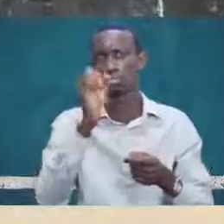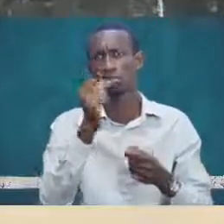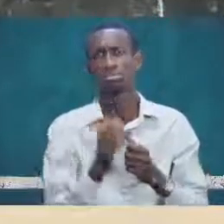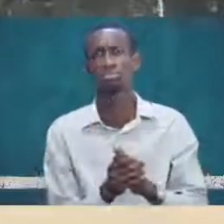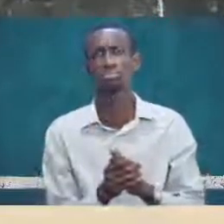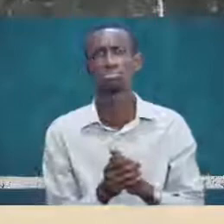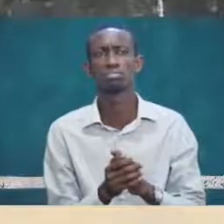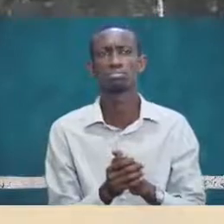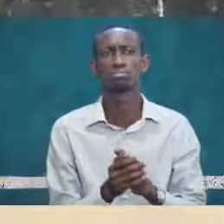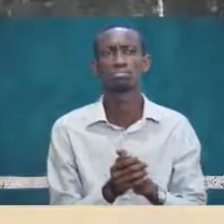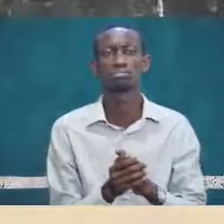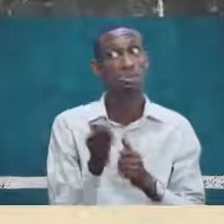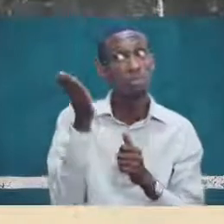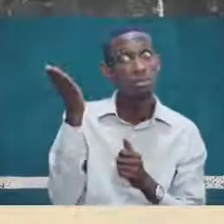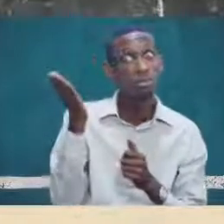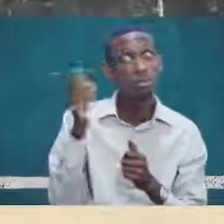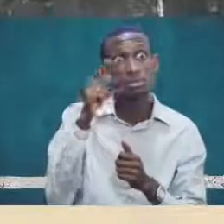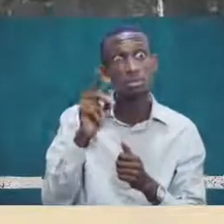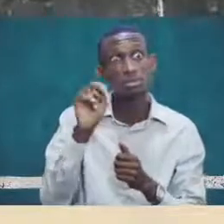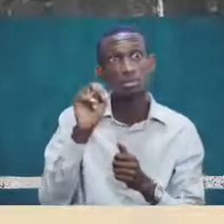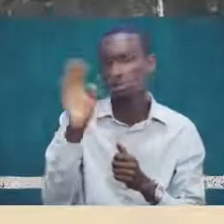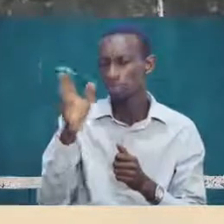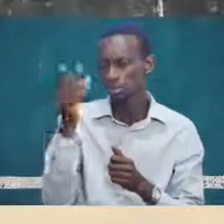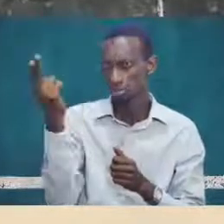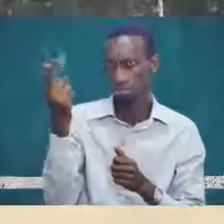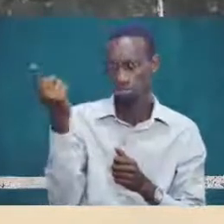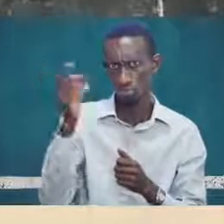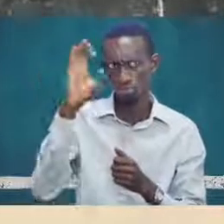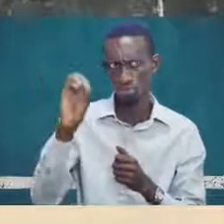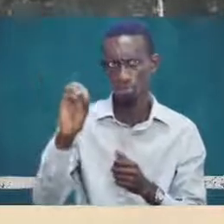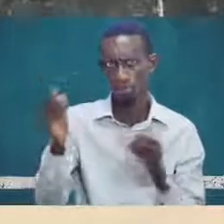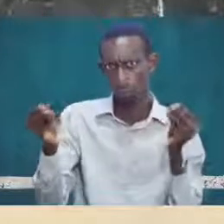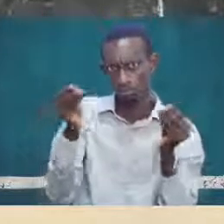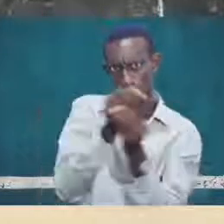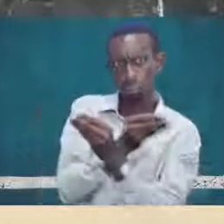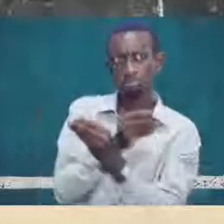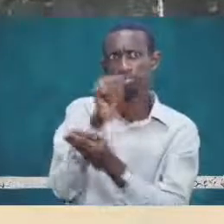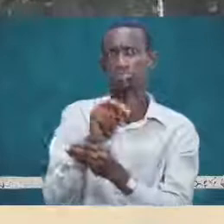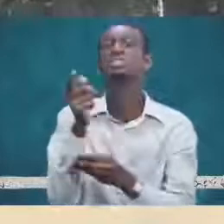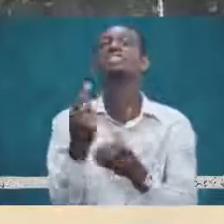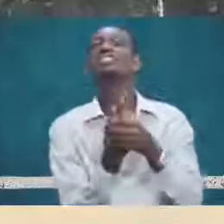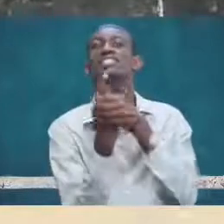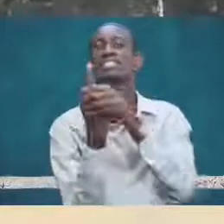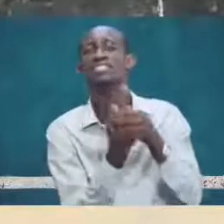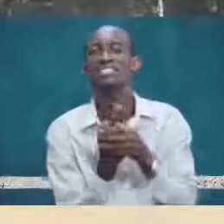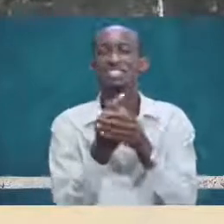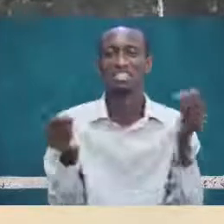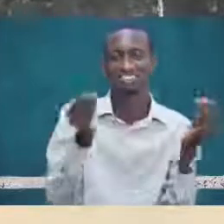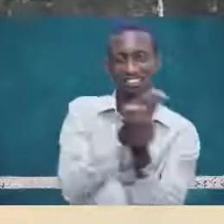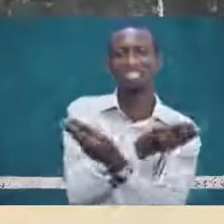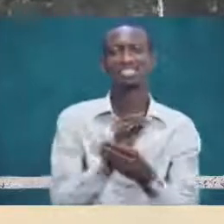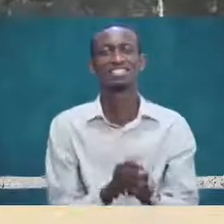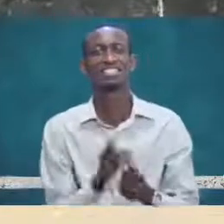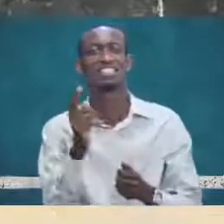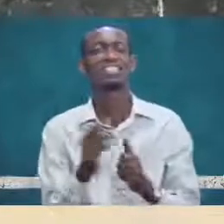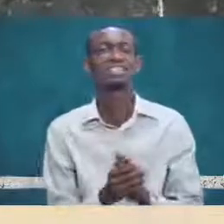So this copper is displaced by zinc, and this is a single replacement. That is